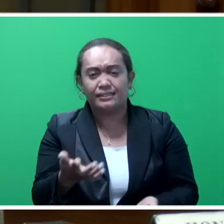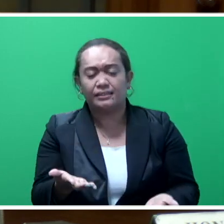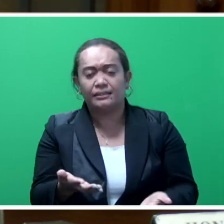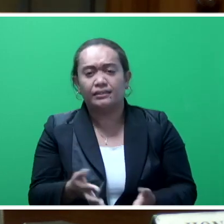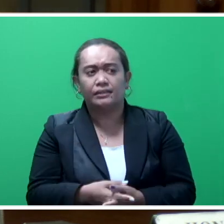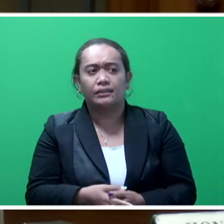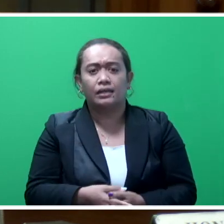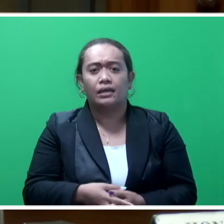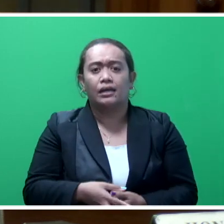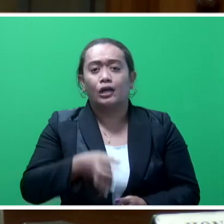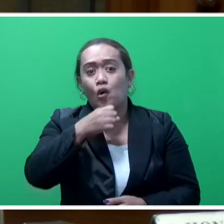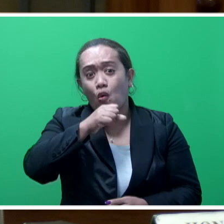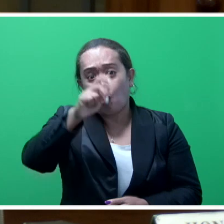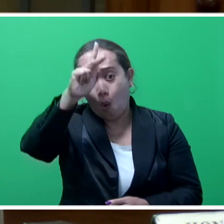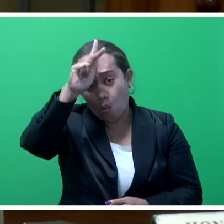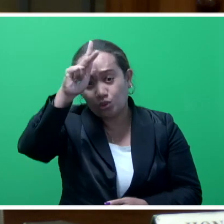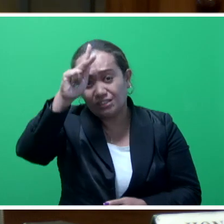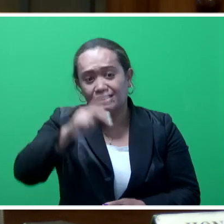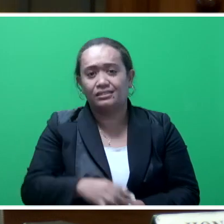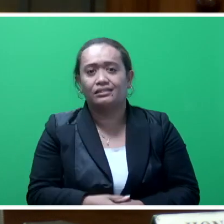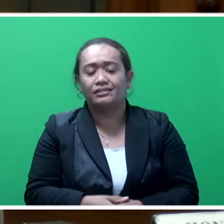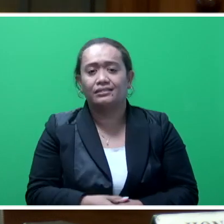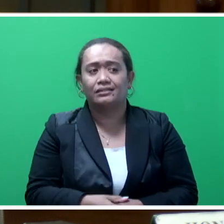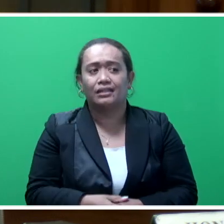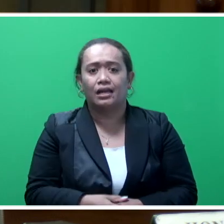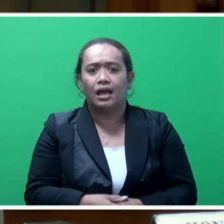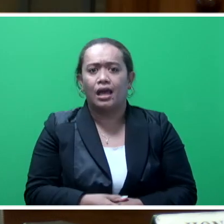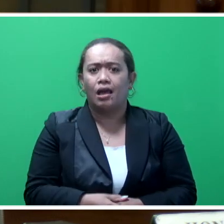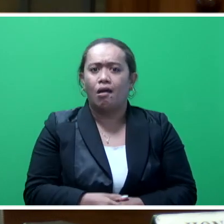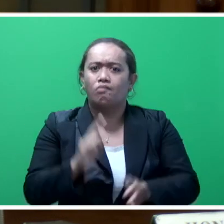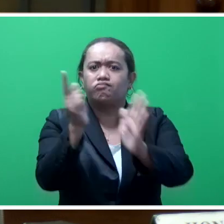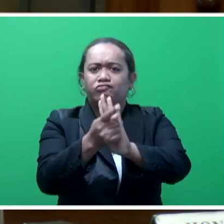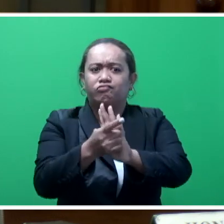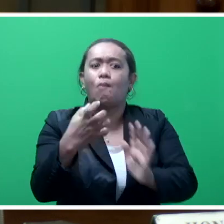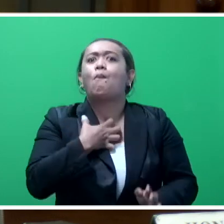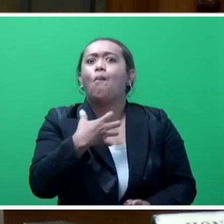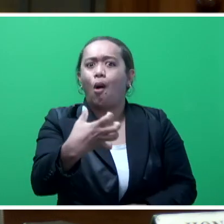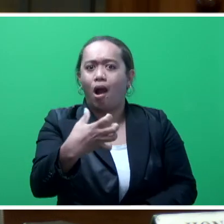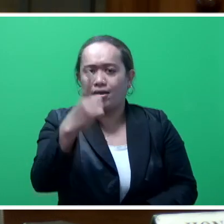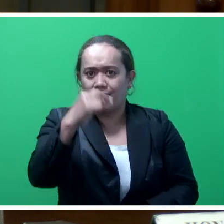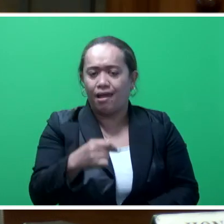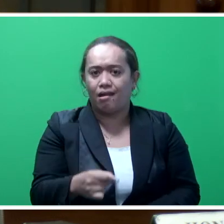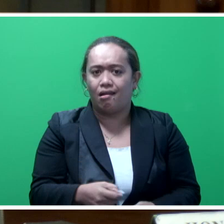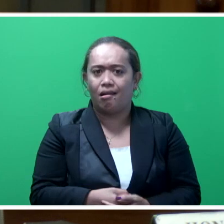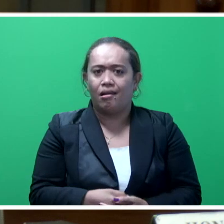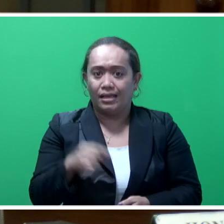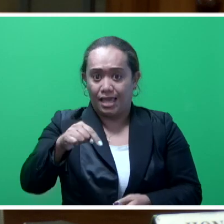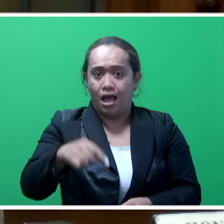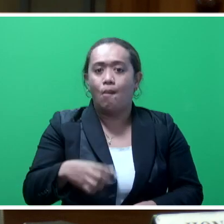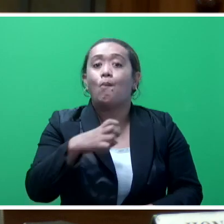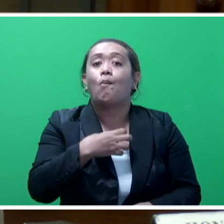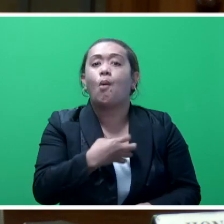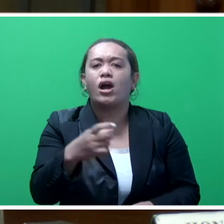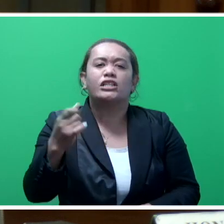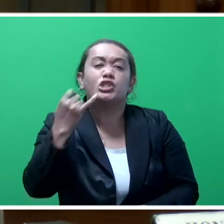similarly, goat production is 3 times higher than sheep rearing in Fiji. And